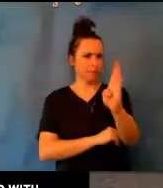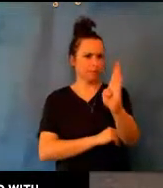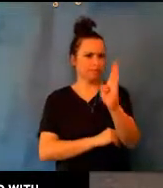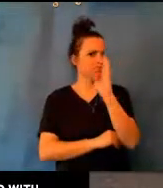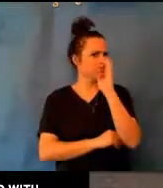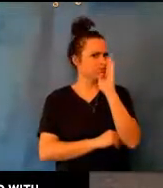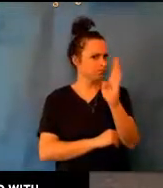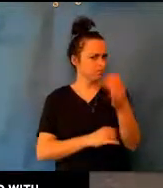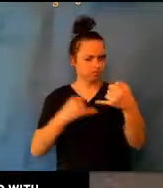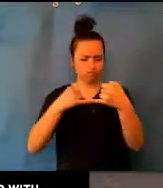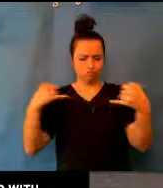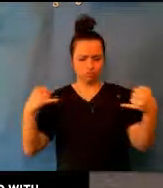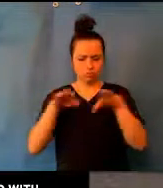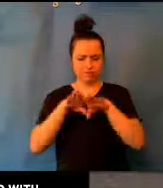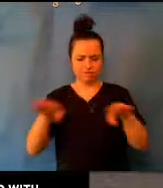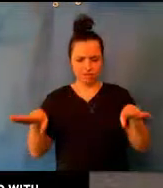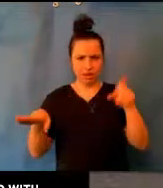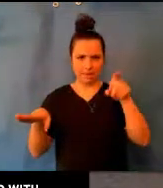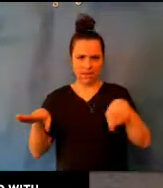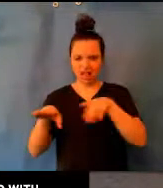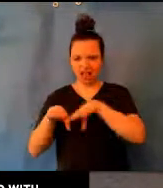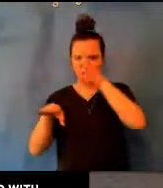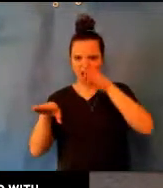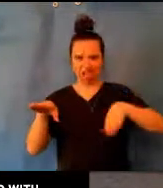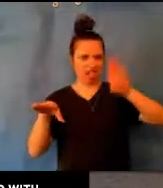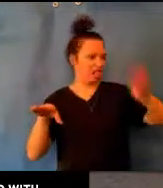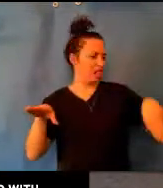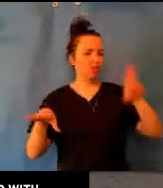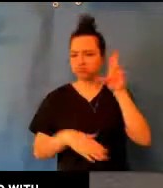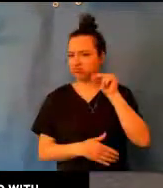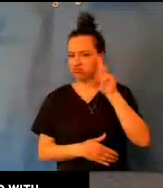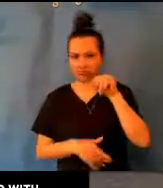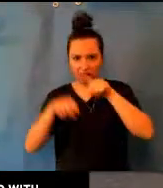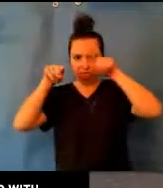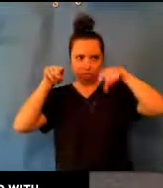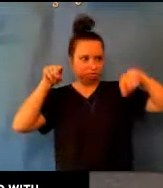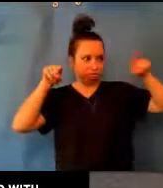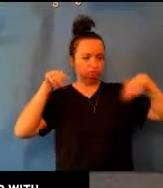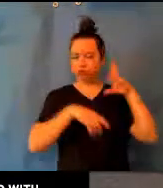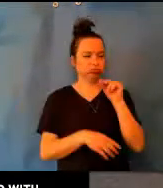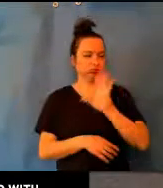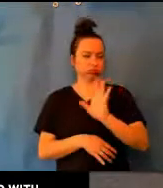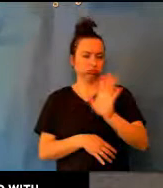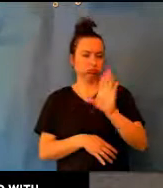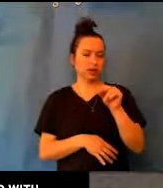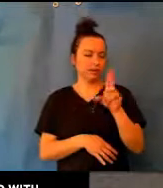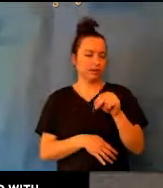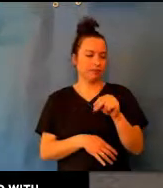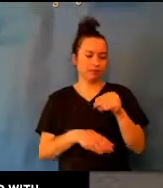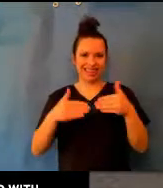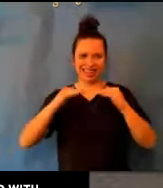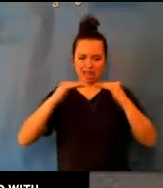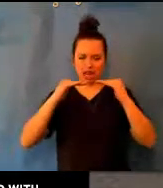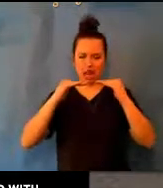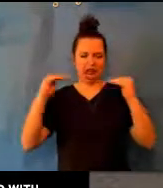want it to all be flat, one line, not zigzag and crazy. We also want to make sure that there are no